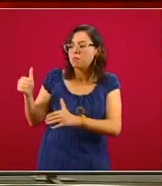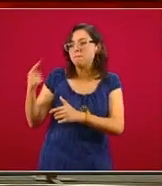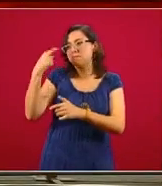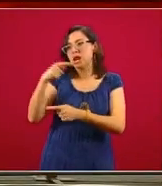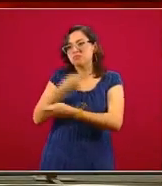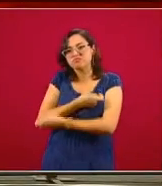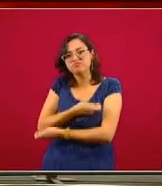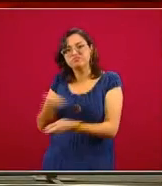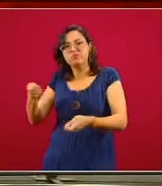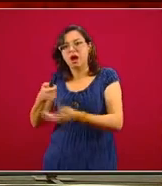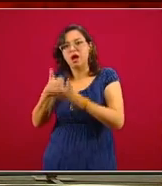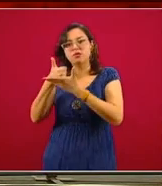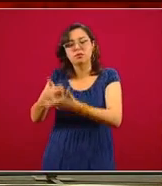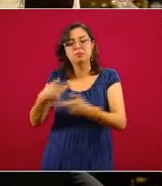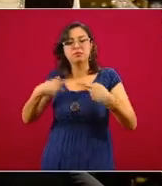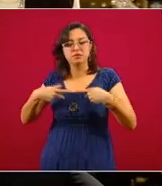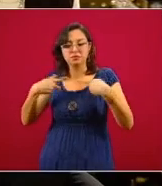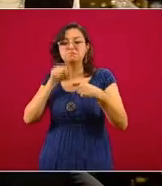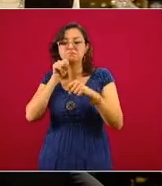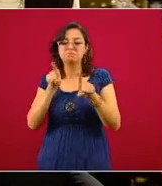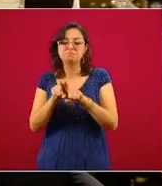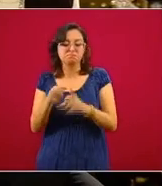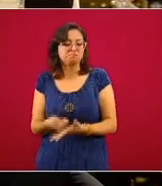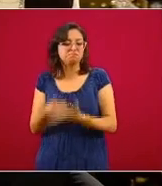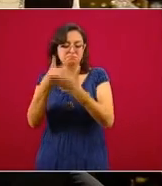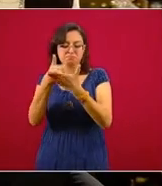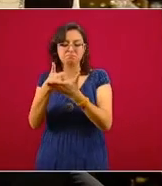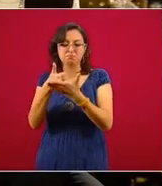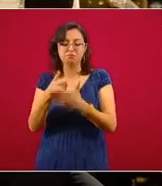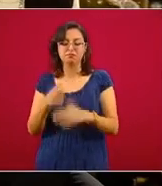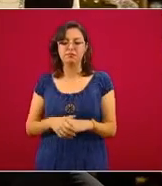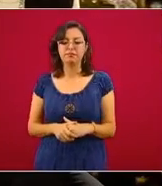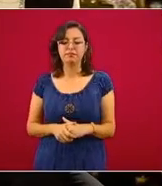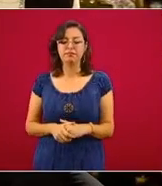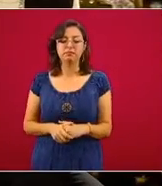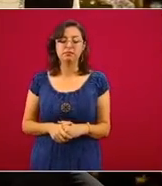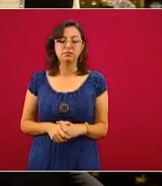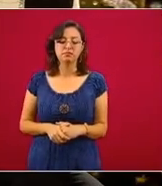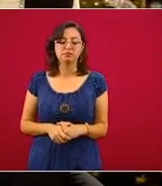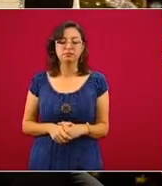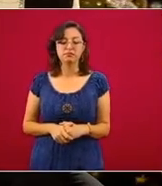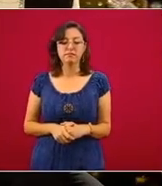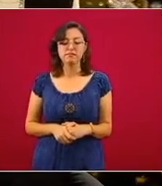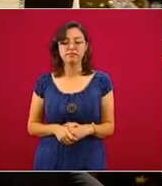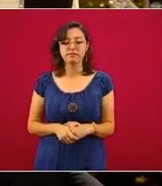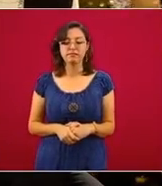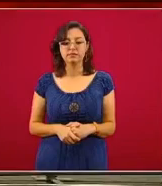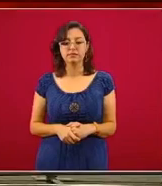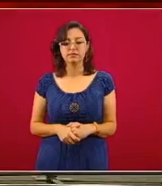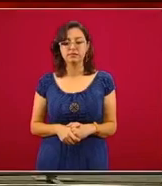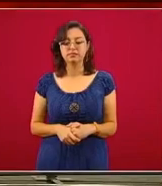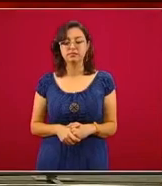well-being fund, which has helped us to channel that. How can we do that?